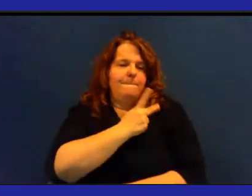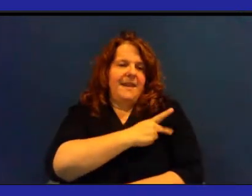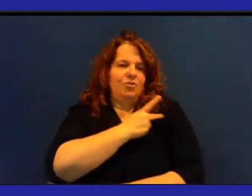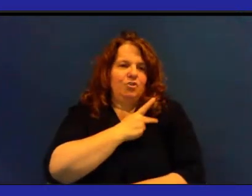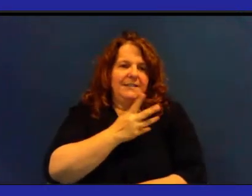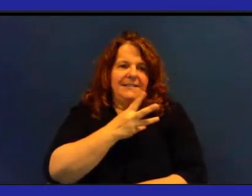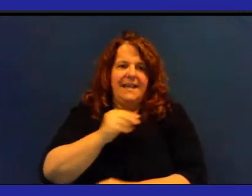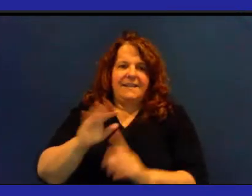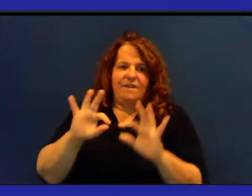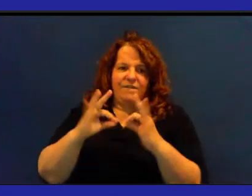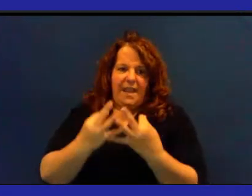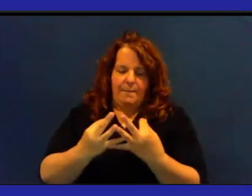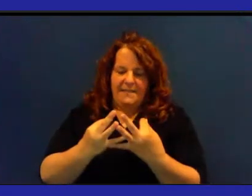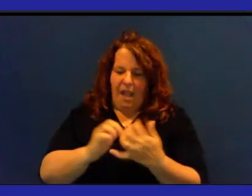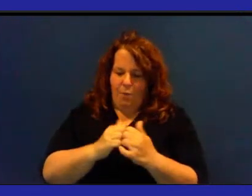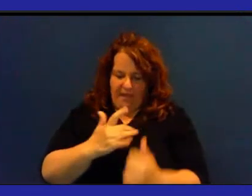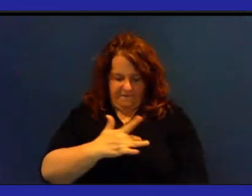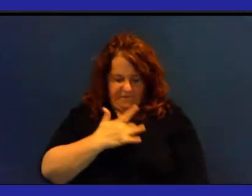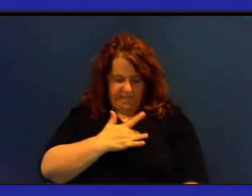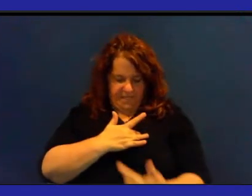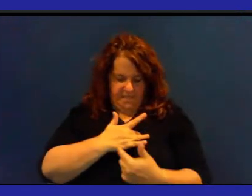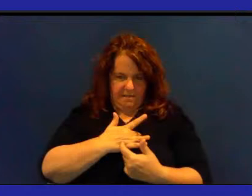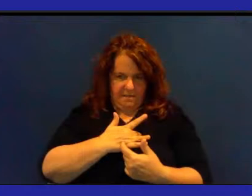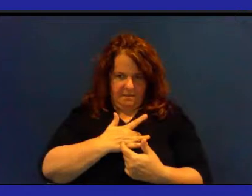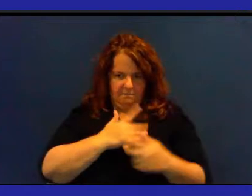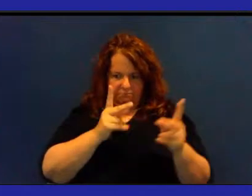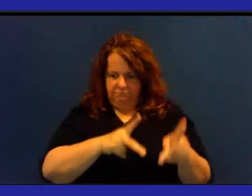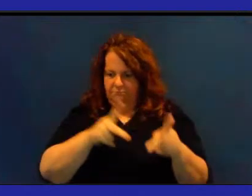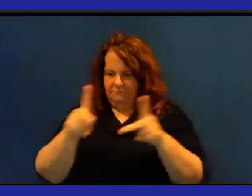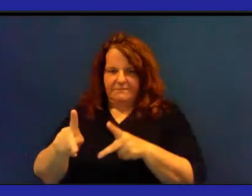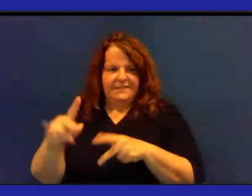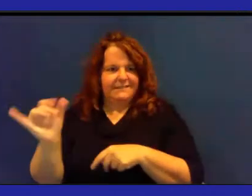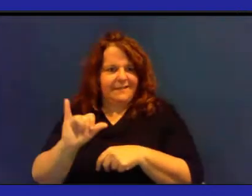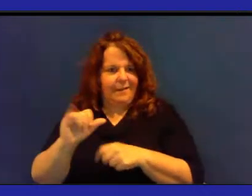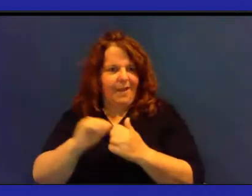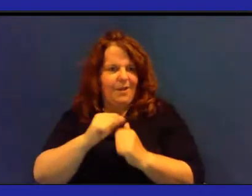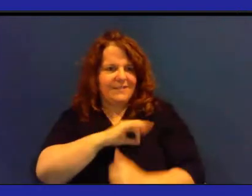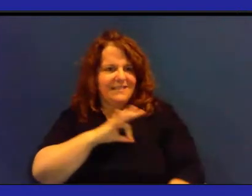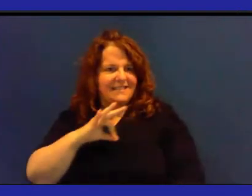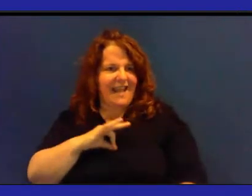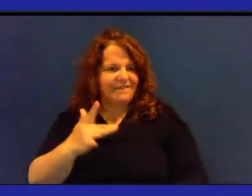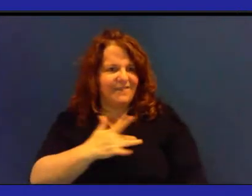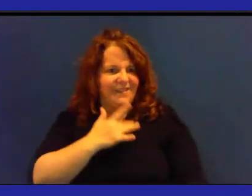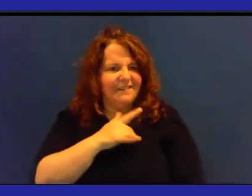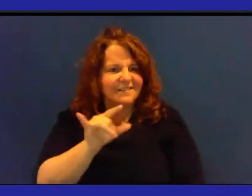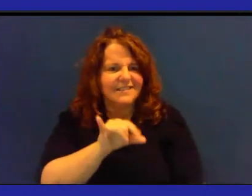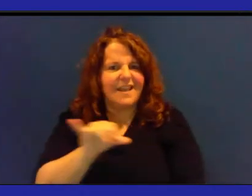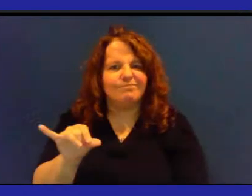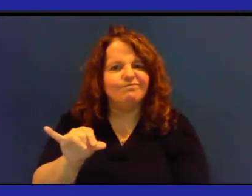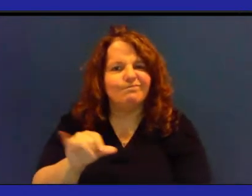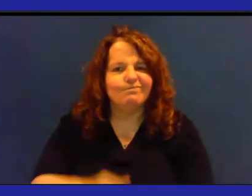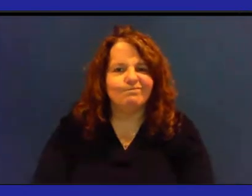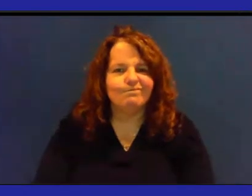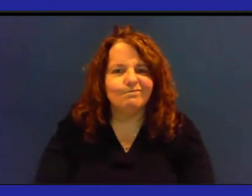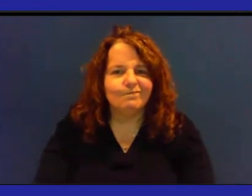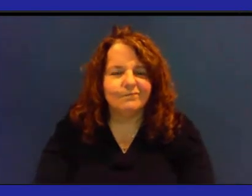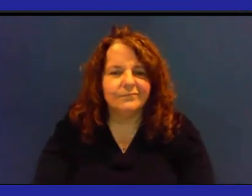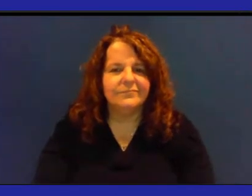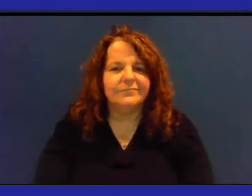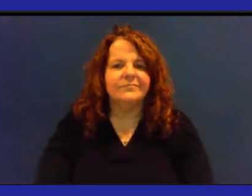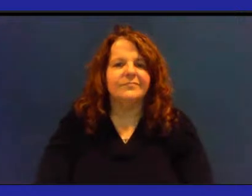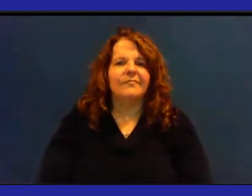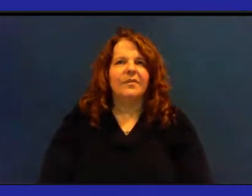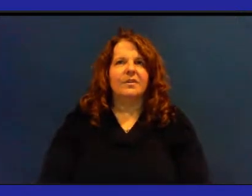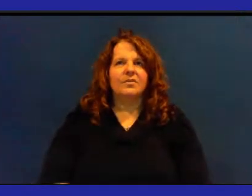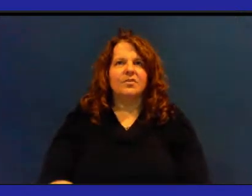is often how our staff are feeling about, right, the organization that they're working about. So outside of medicine,